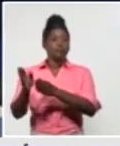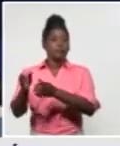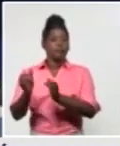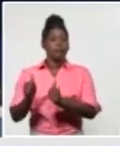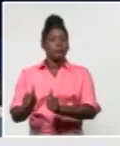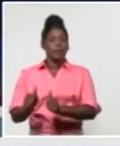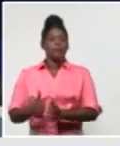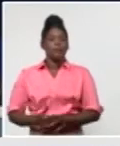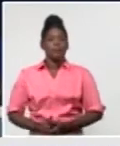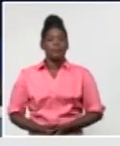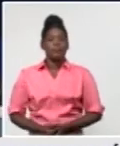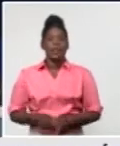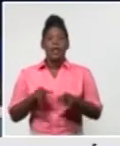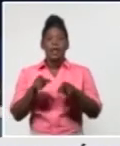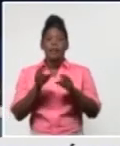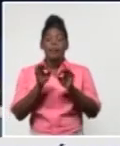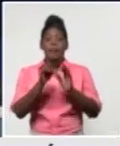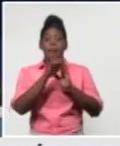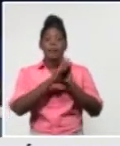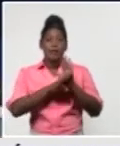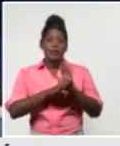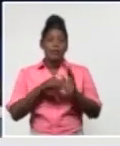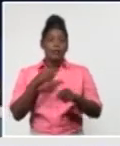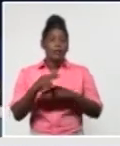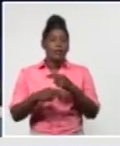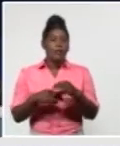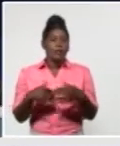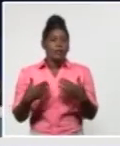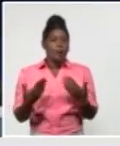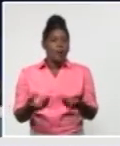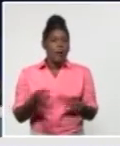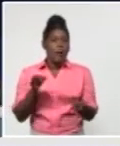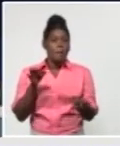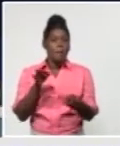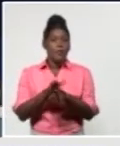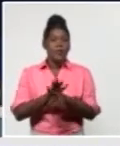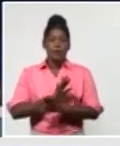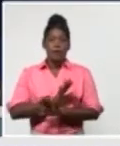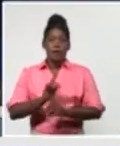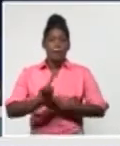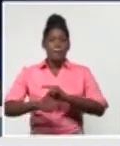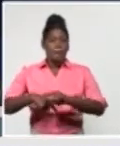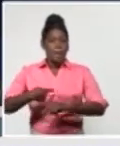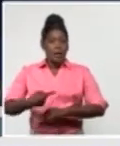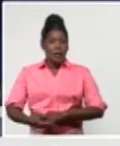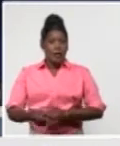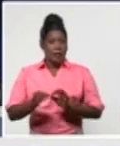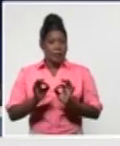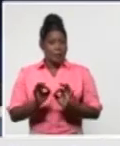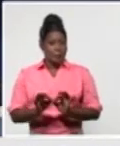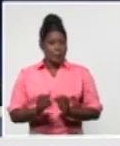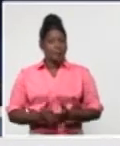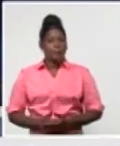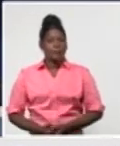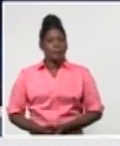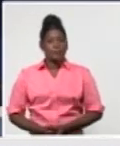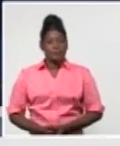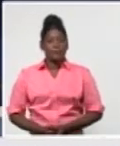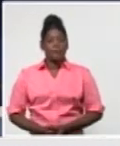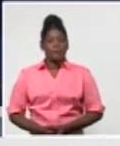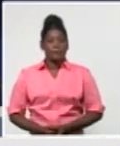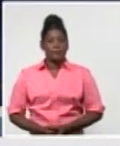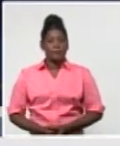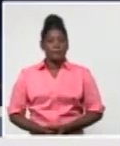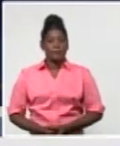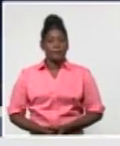the second phase, phase of the recovery stage. These measures will be effective as of tomorrow.